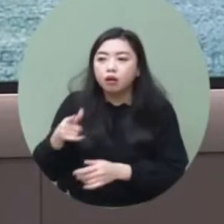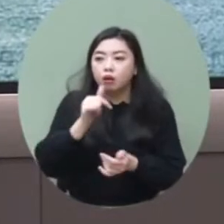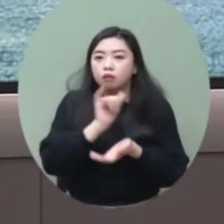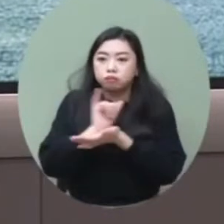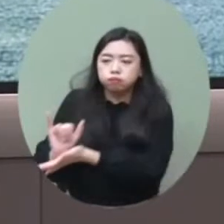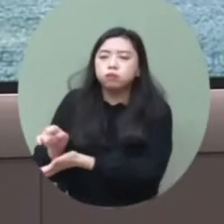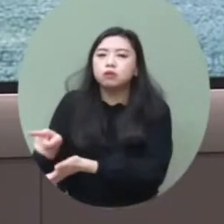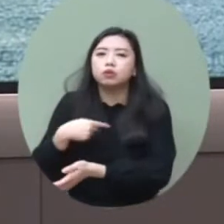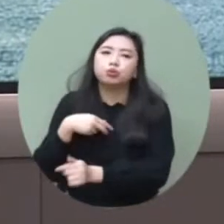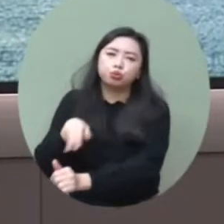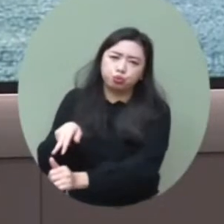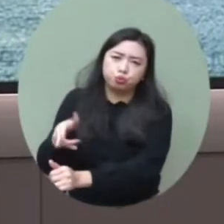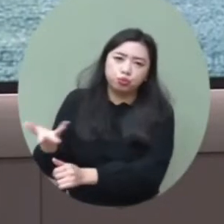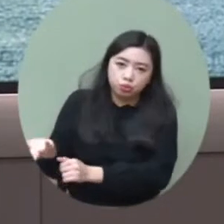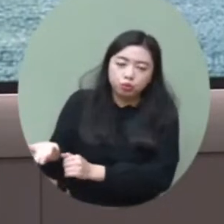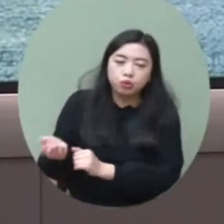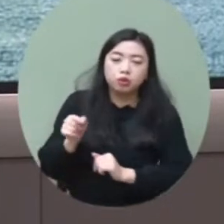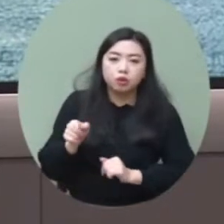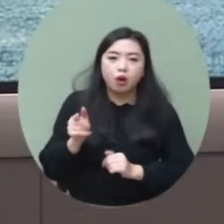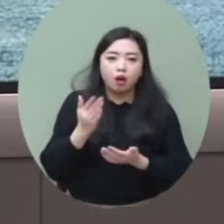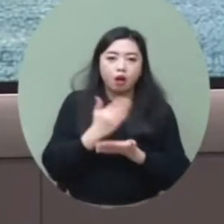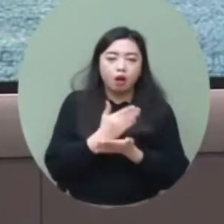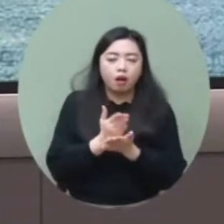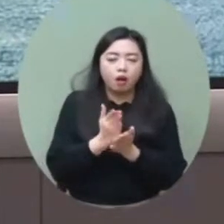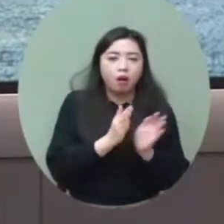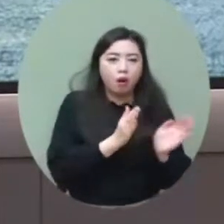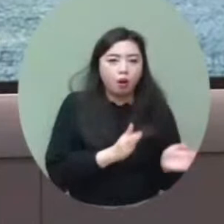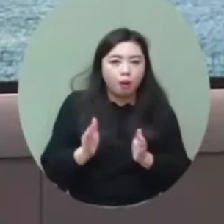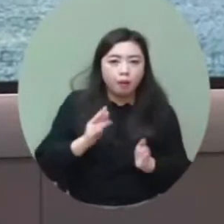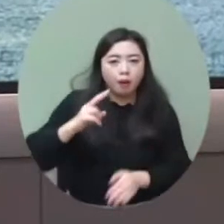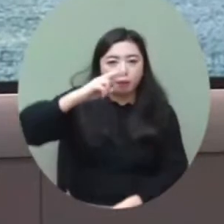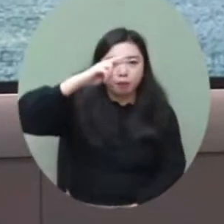as those who